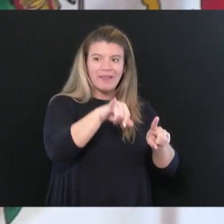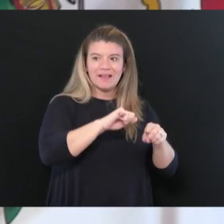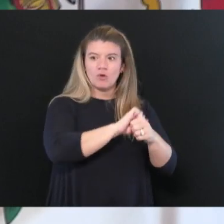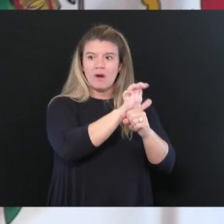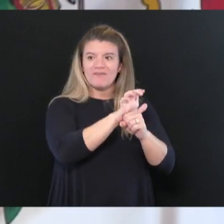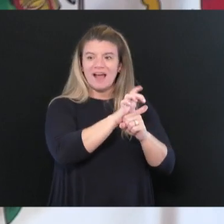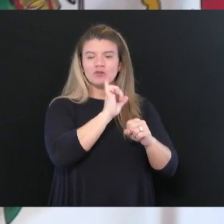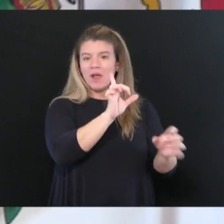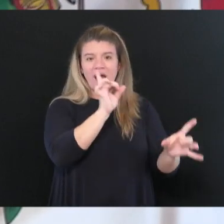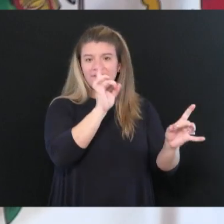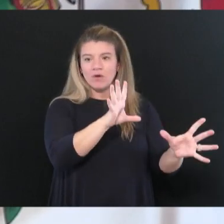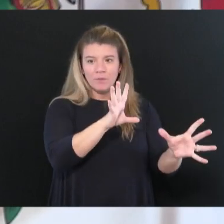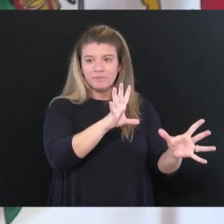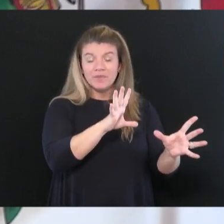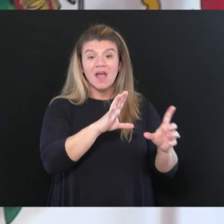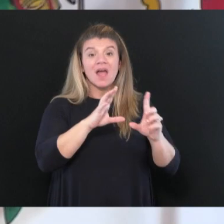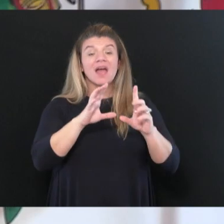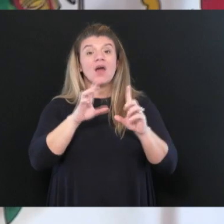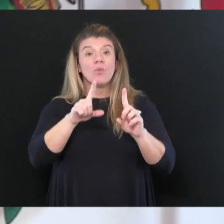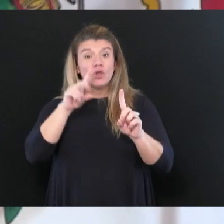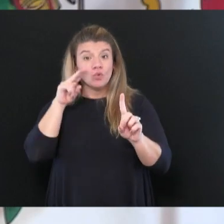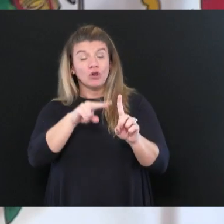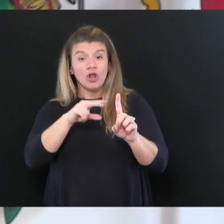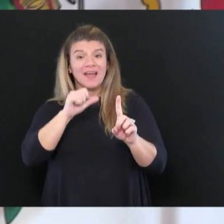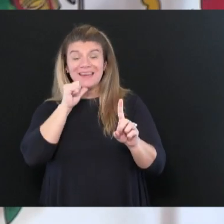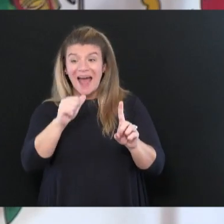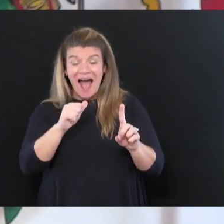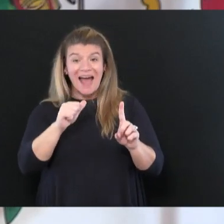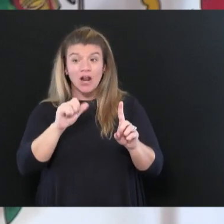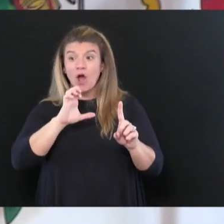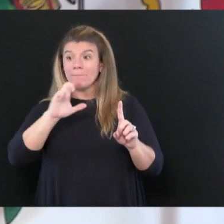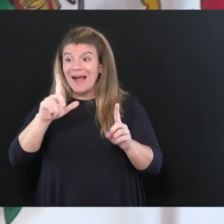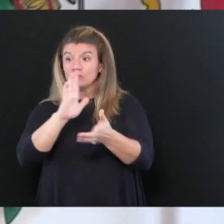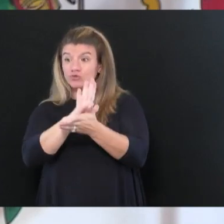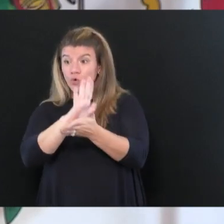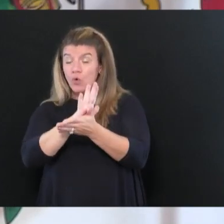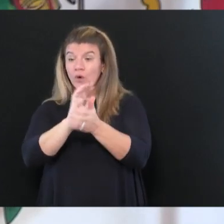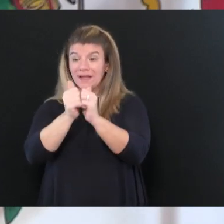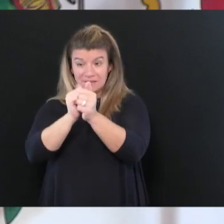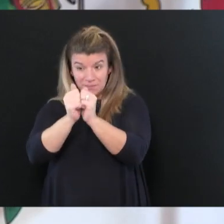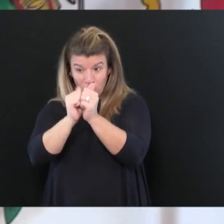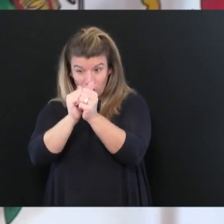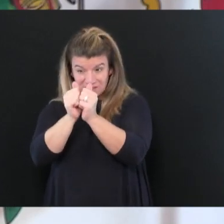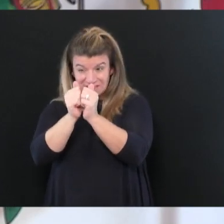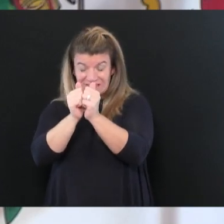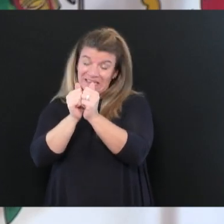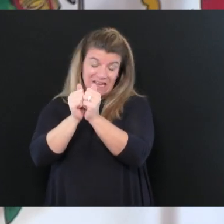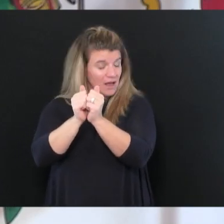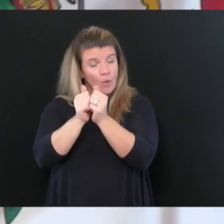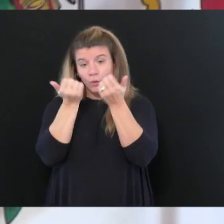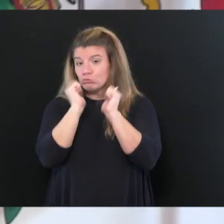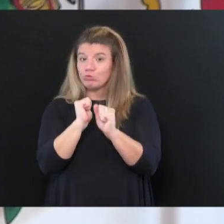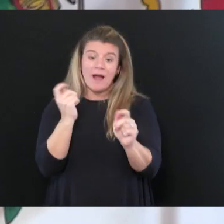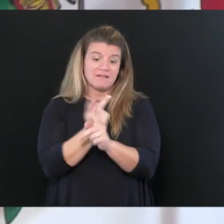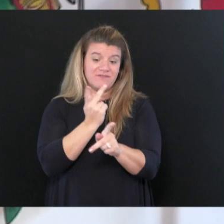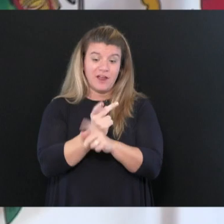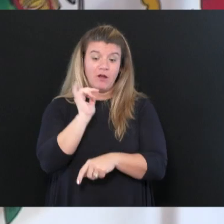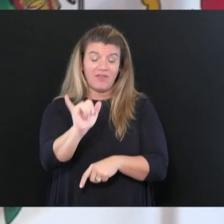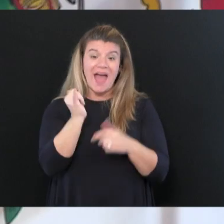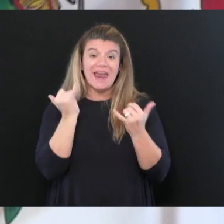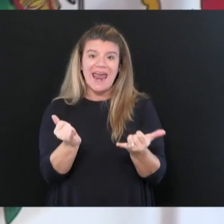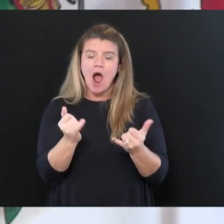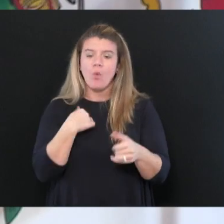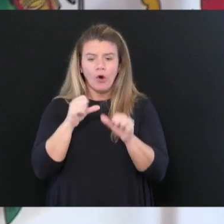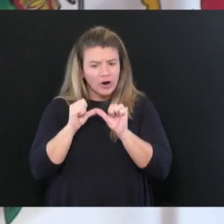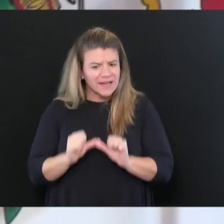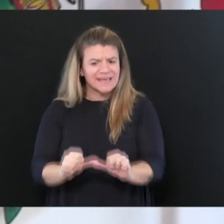pandemic. From the standpoint of not going to school and not playing, that's where we are right now. We're continuing to try